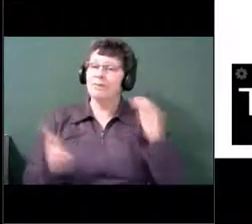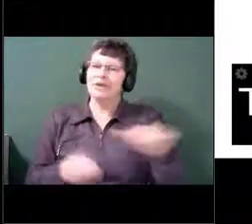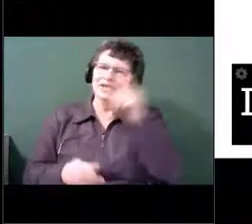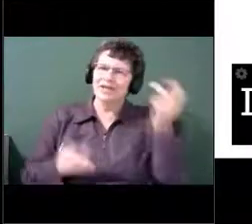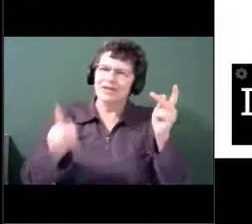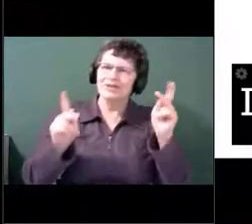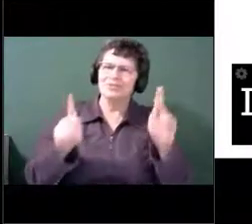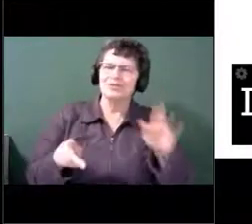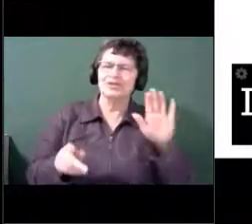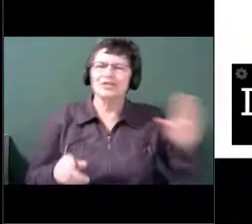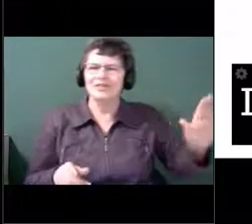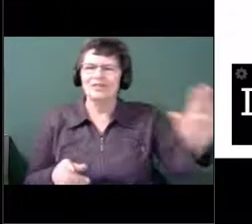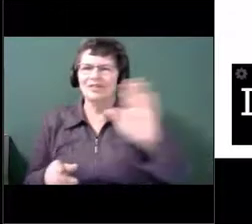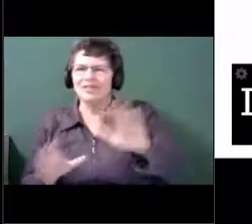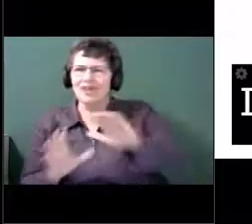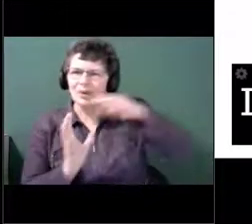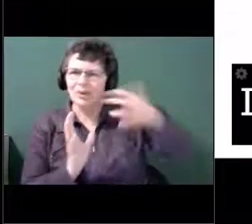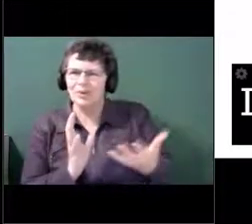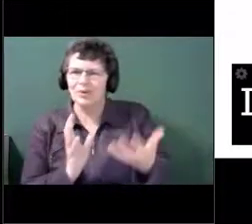I wrote a book about